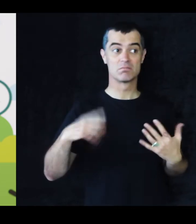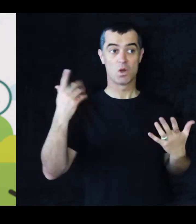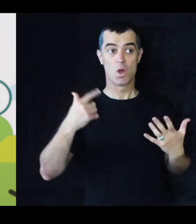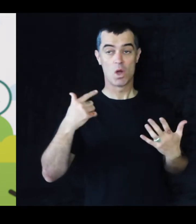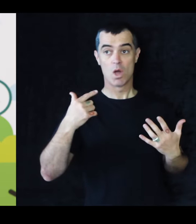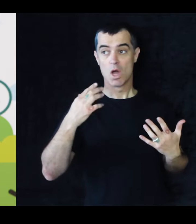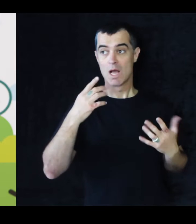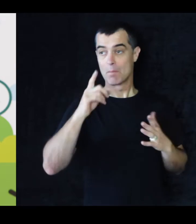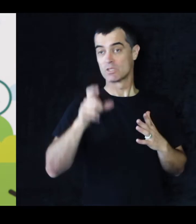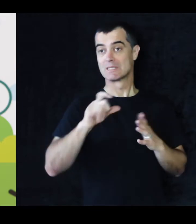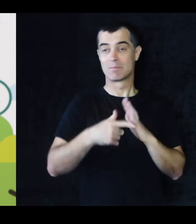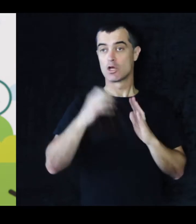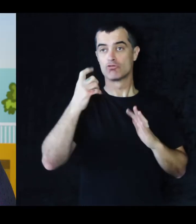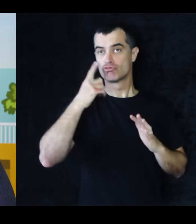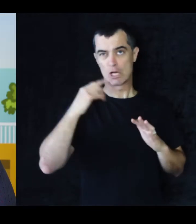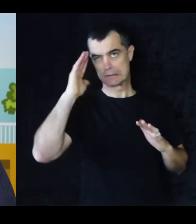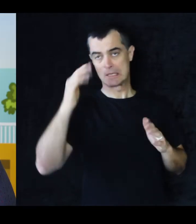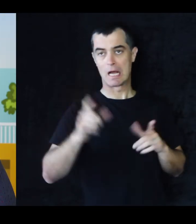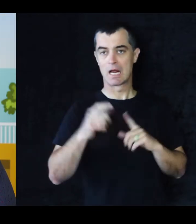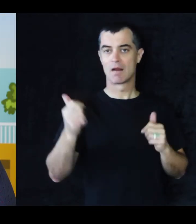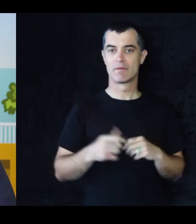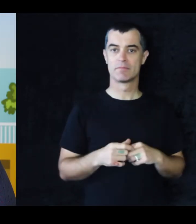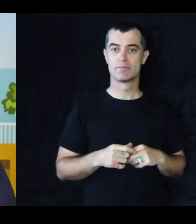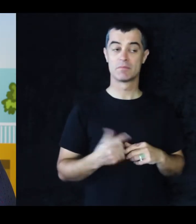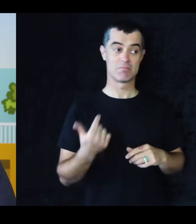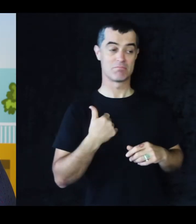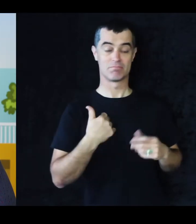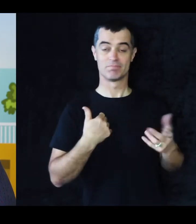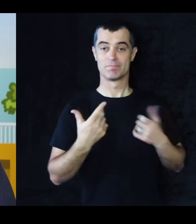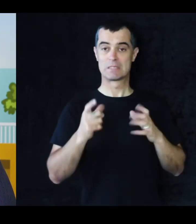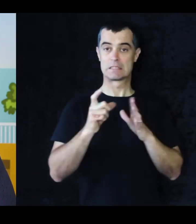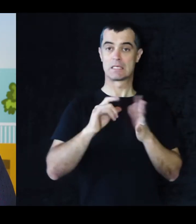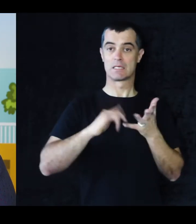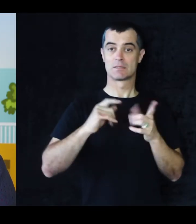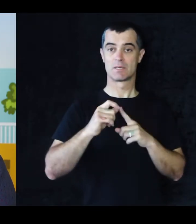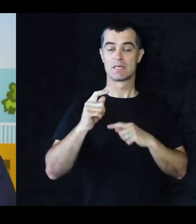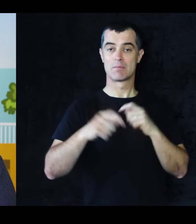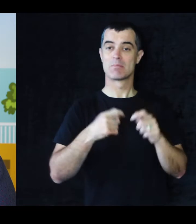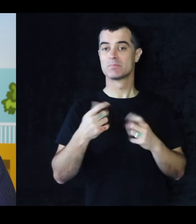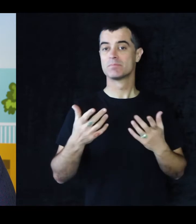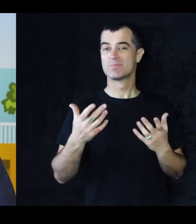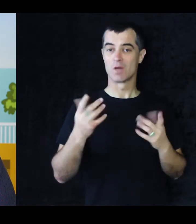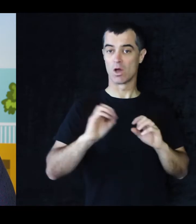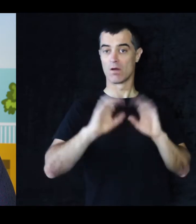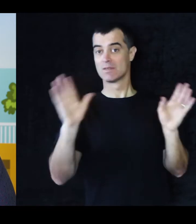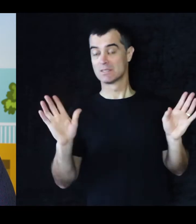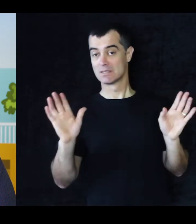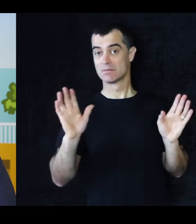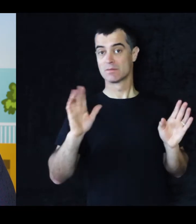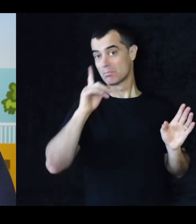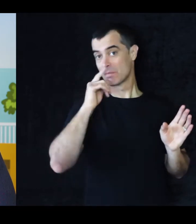often because we're not trying hard enough. For me, I receive the disability support pension, so it